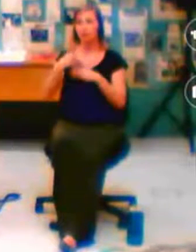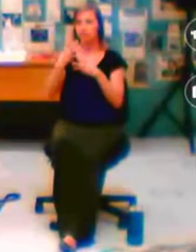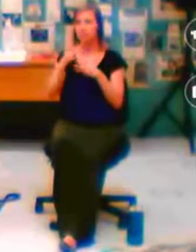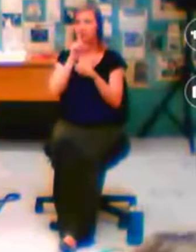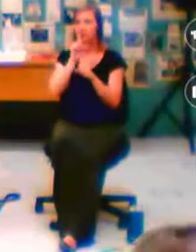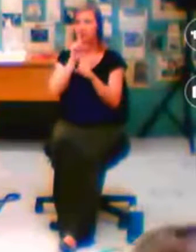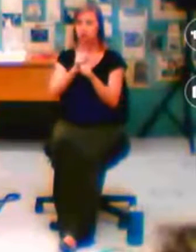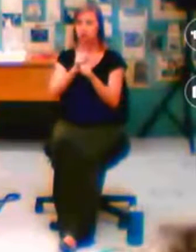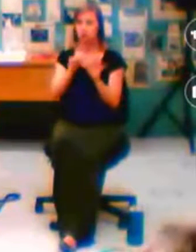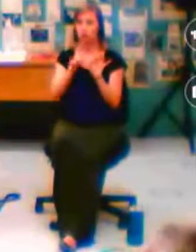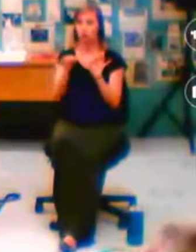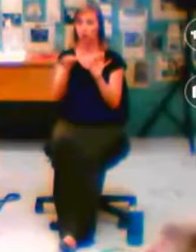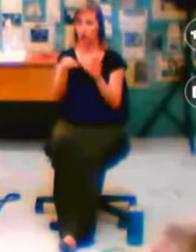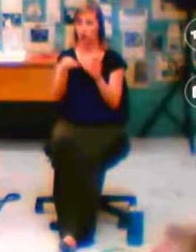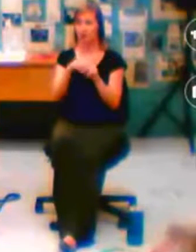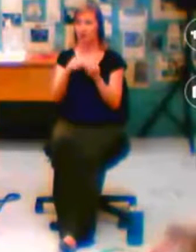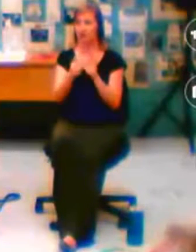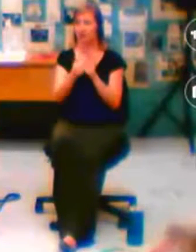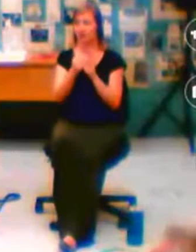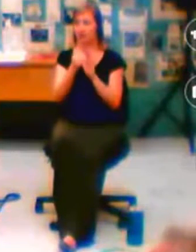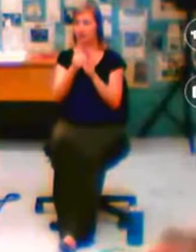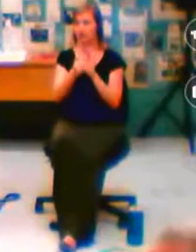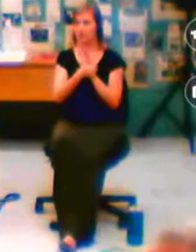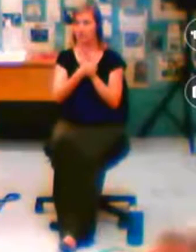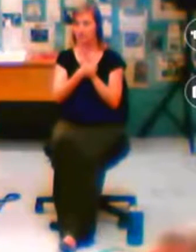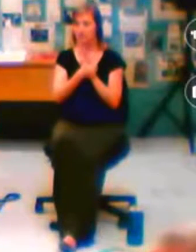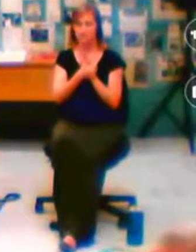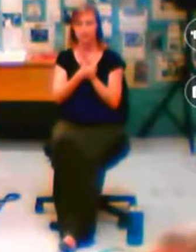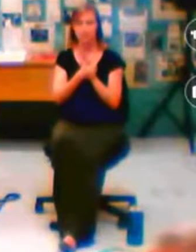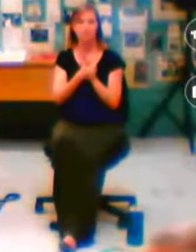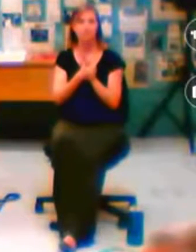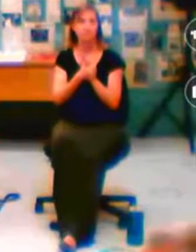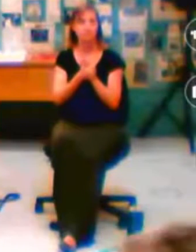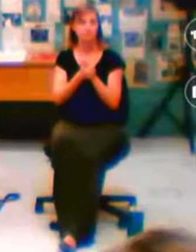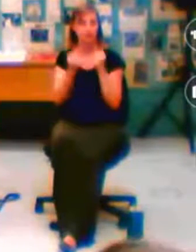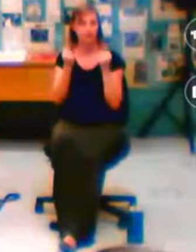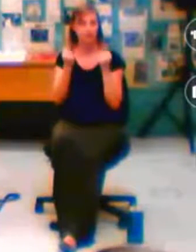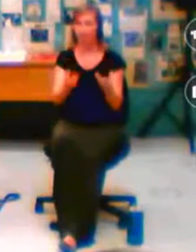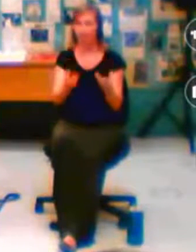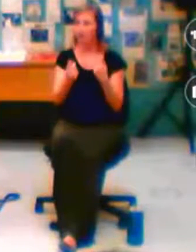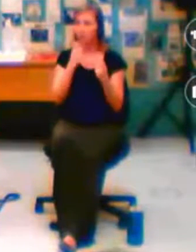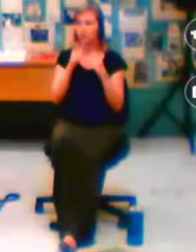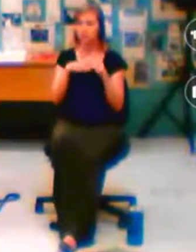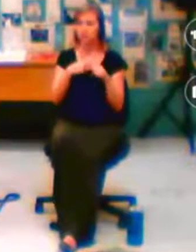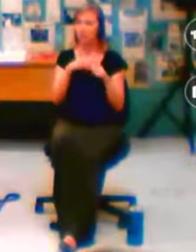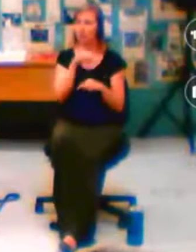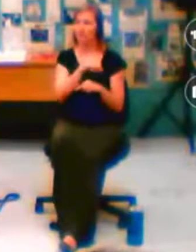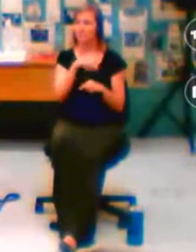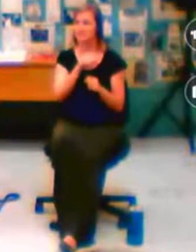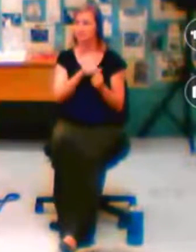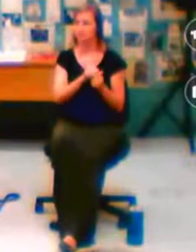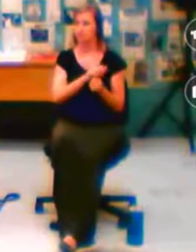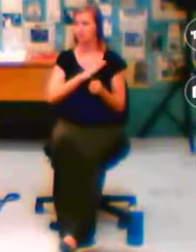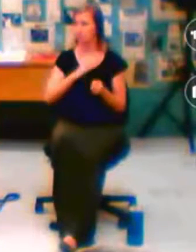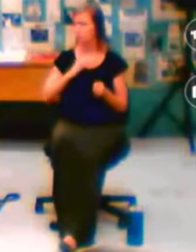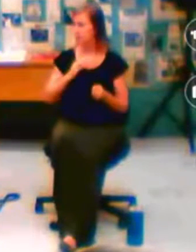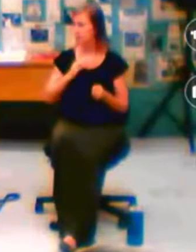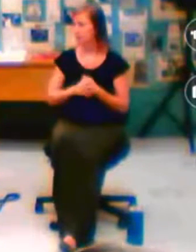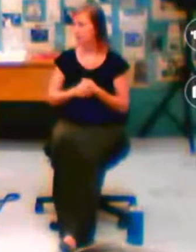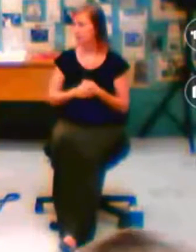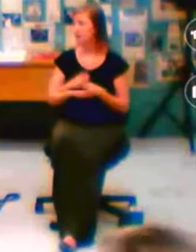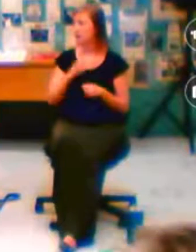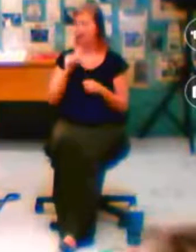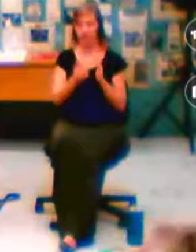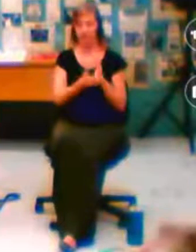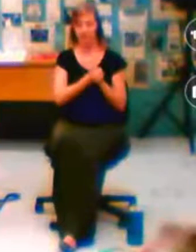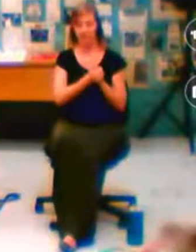were, and I would like to address your question with my own response. But I first wanted to mention that I looked up the